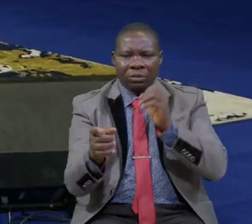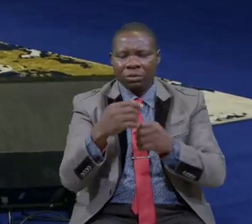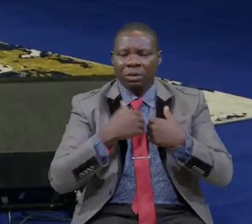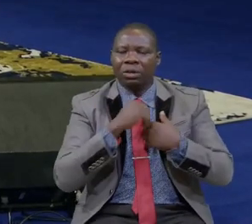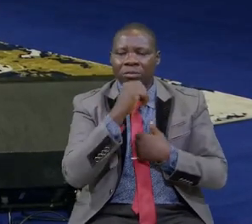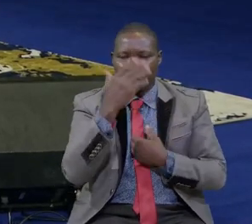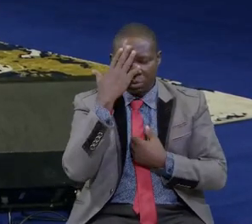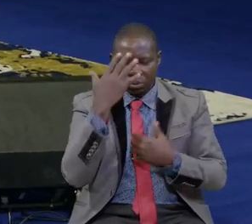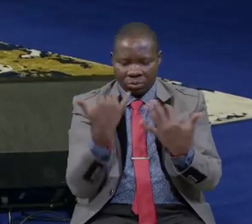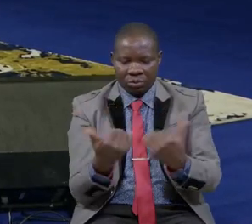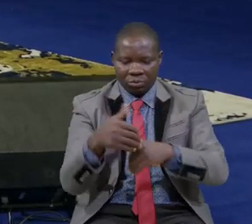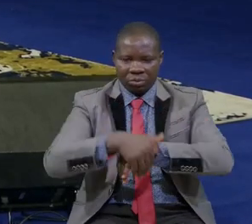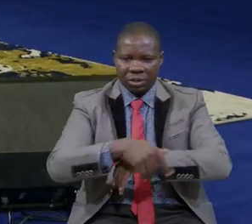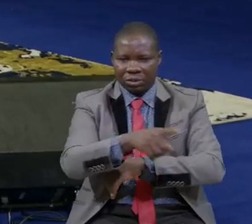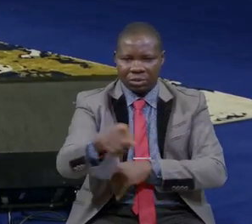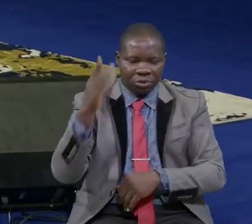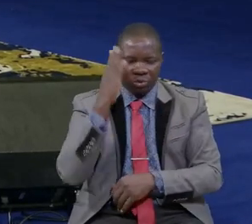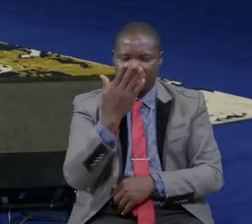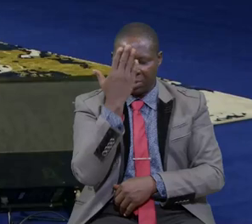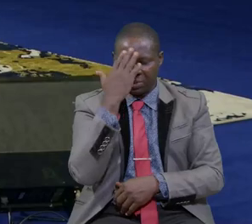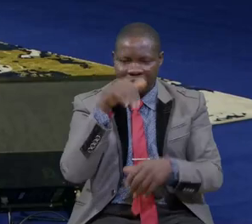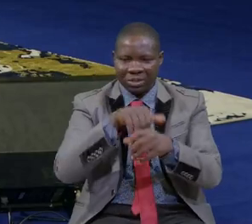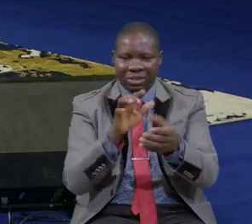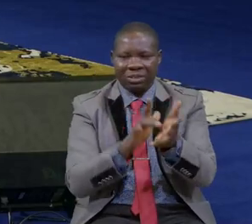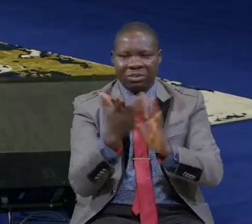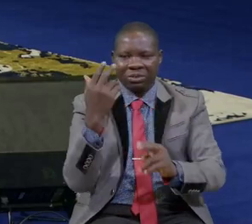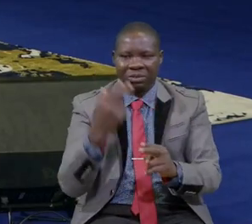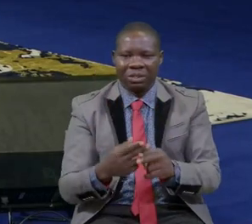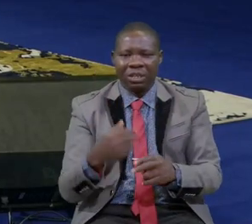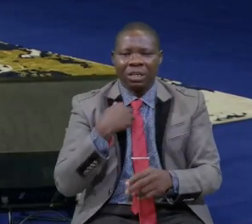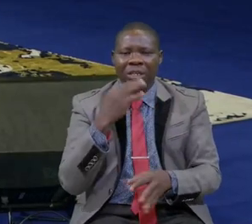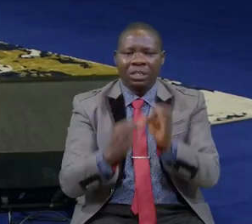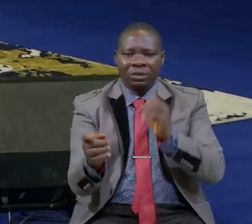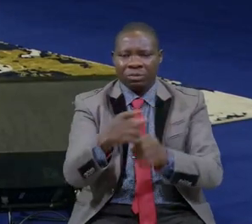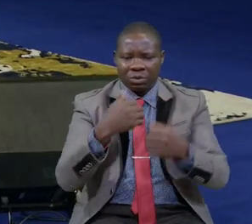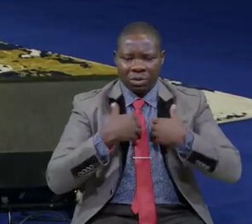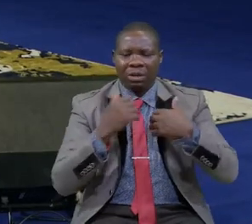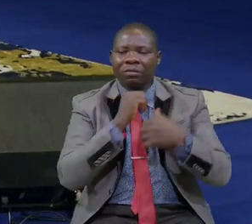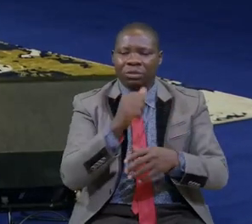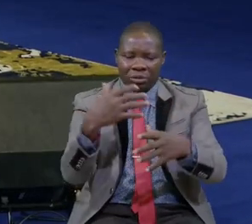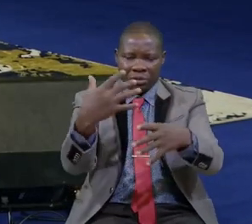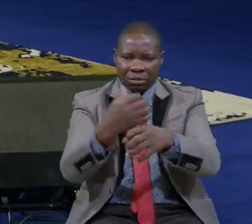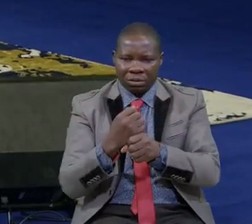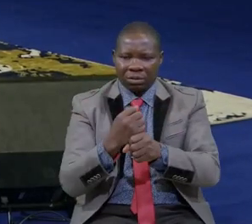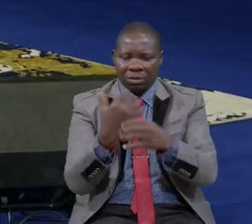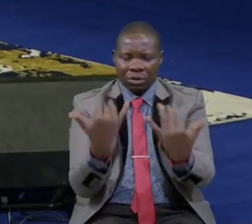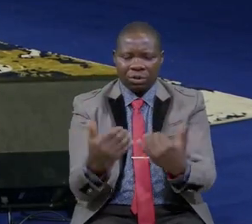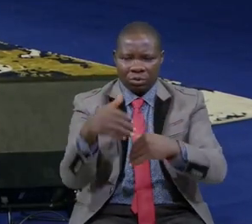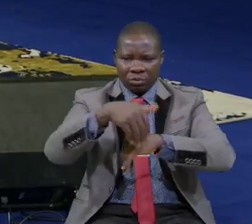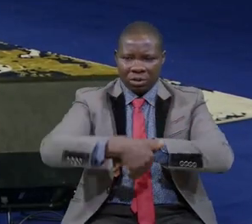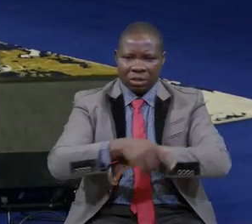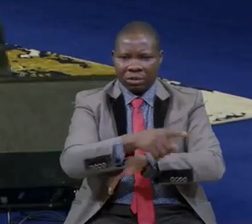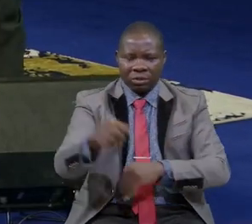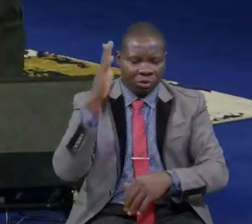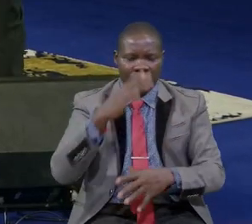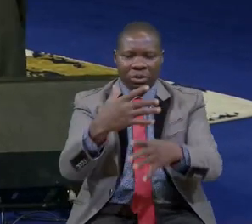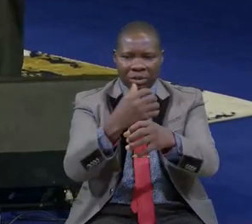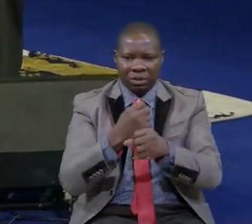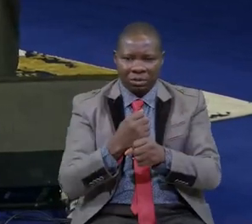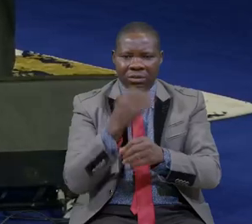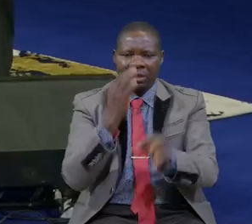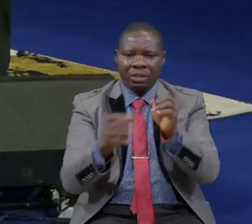tonight you will know. If you have not received, tonight you will receive. If you have not